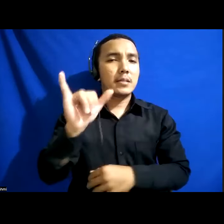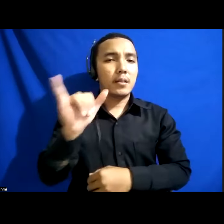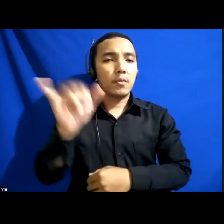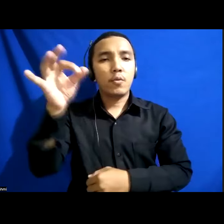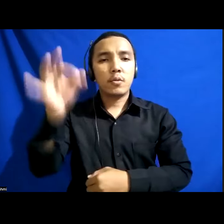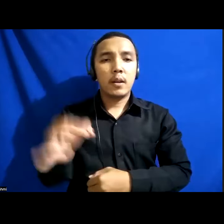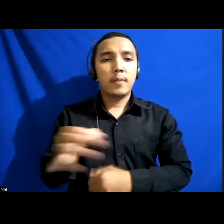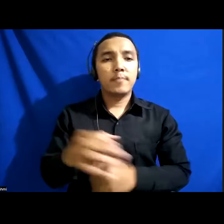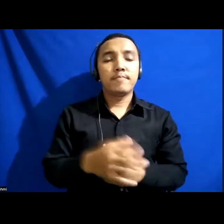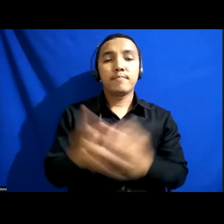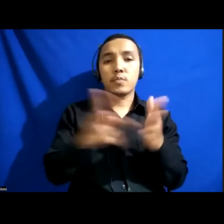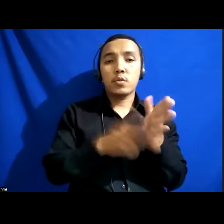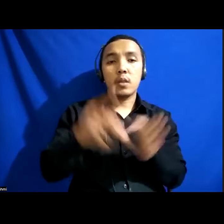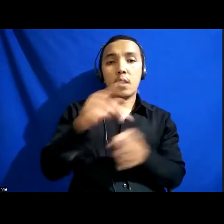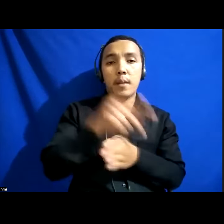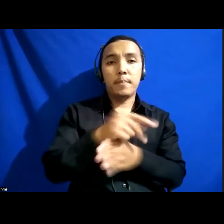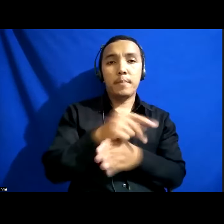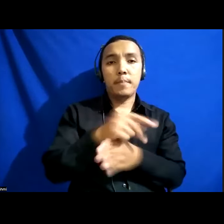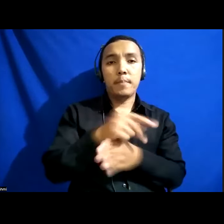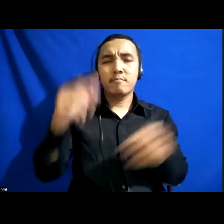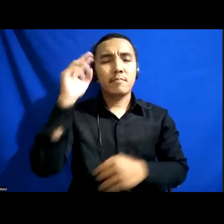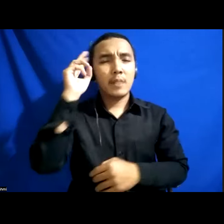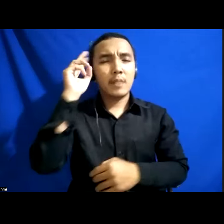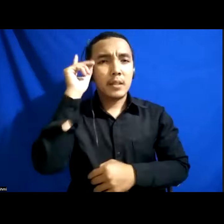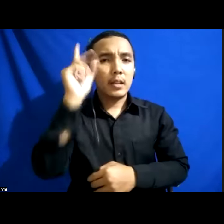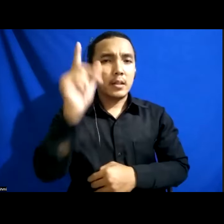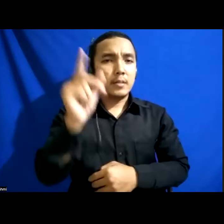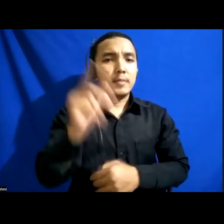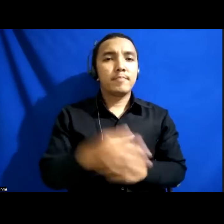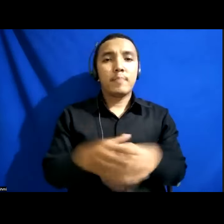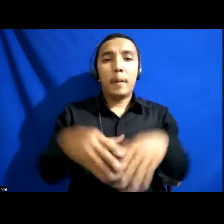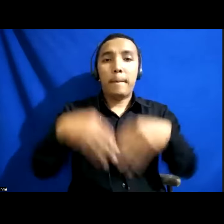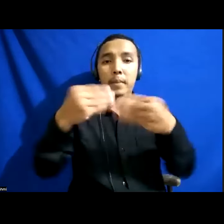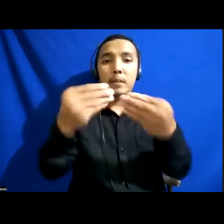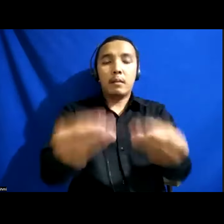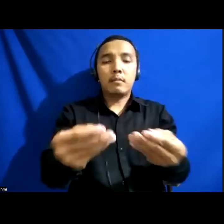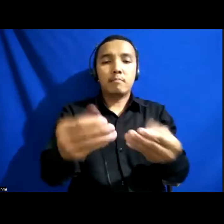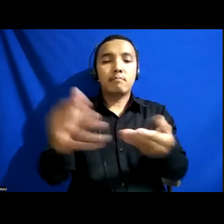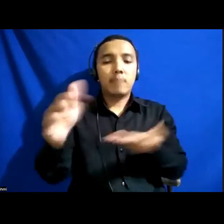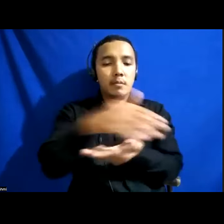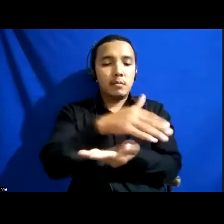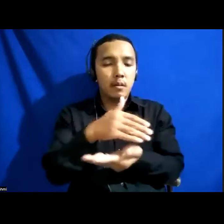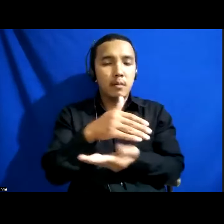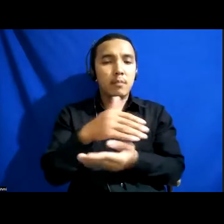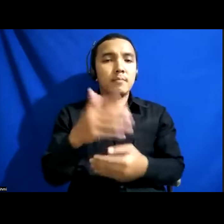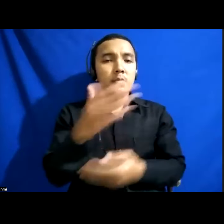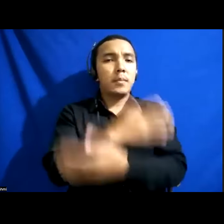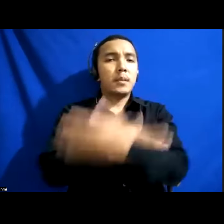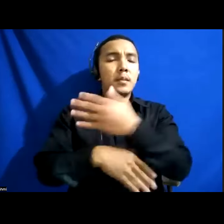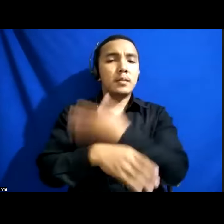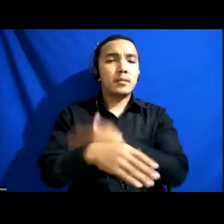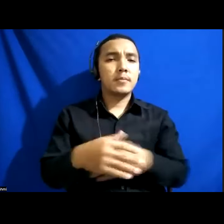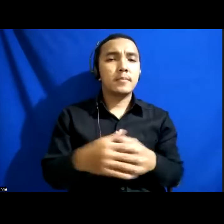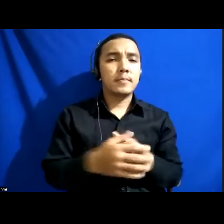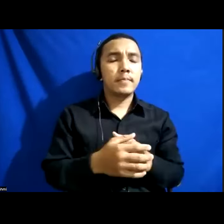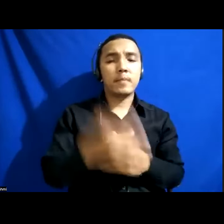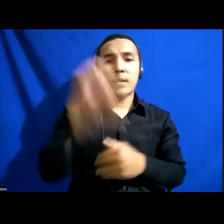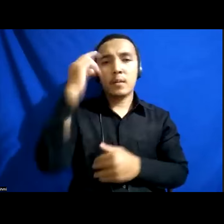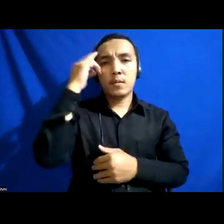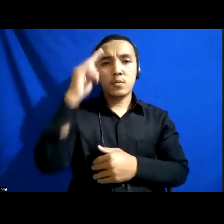this project was designed to improve the availability and use of disability data that are fit for purpose in a